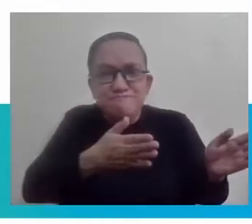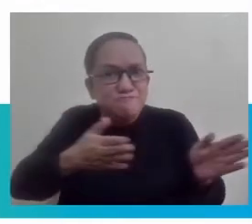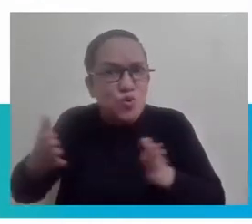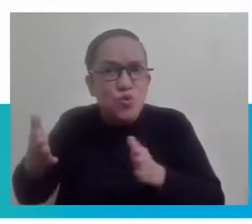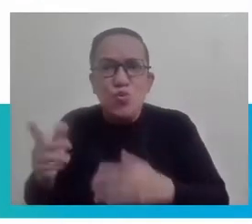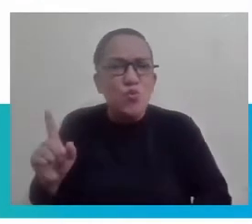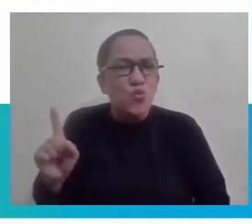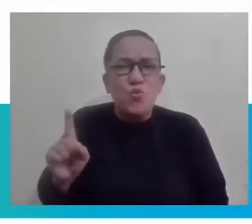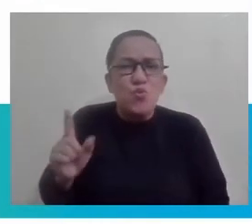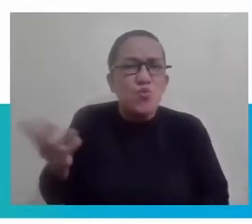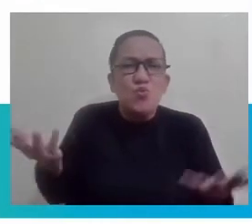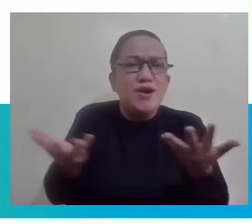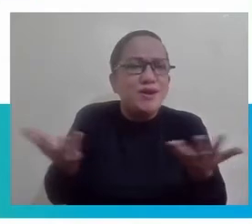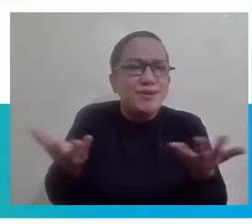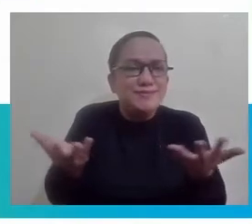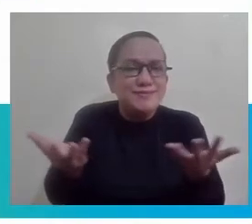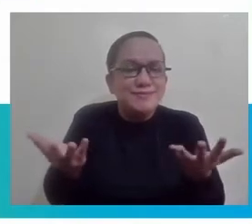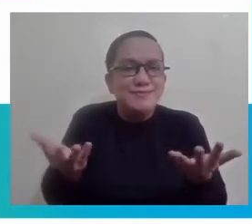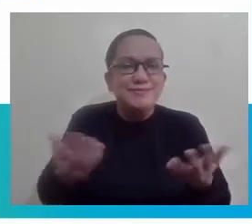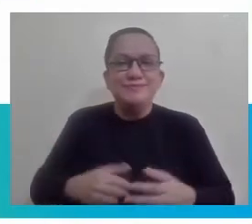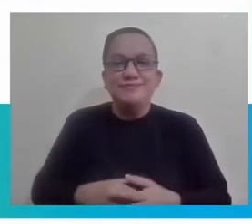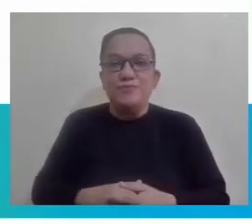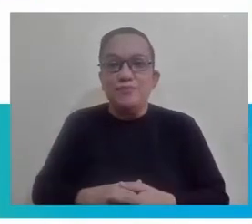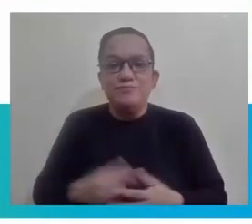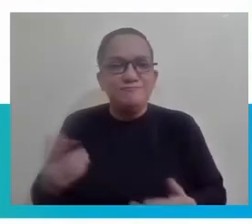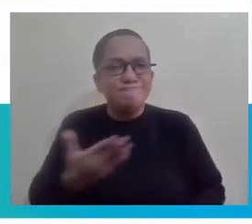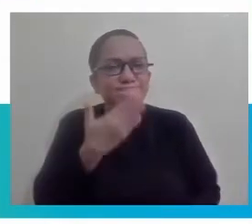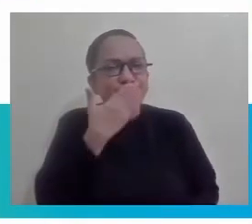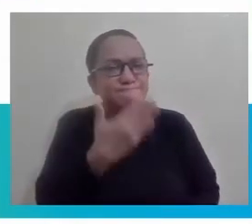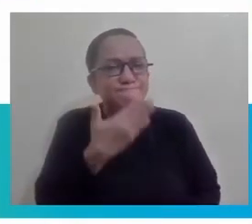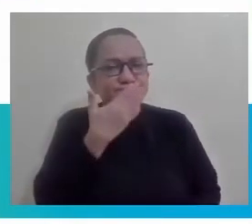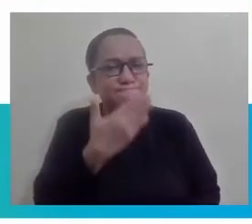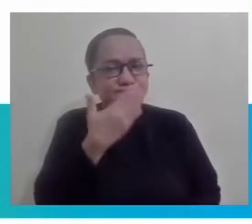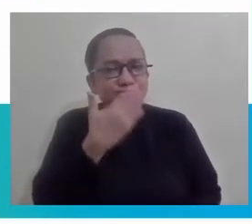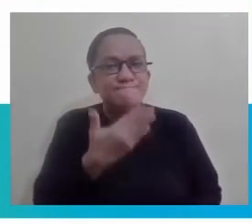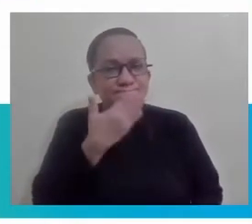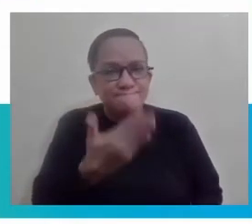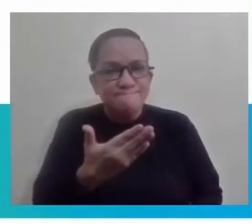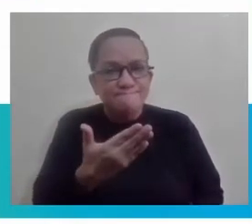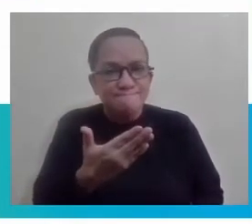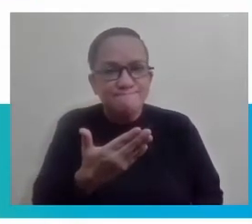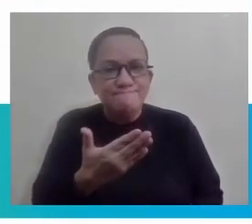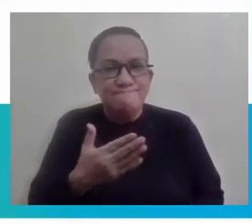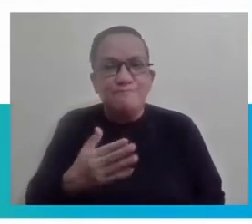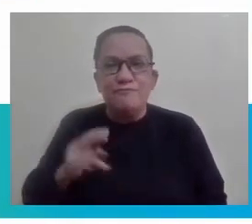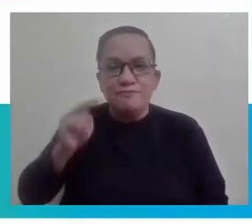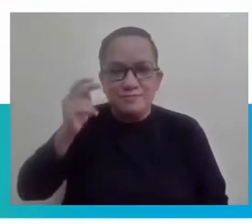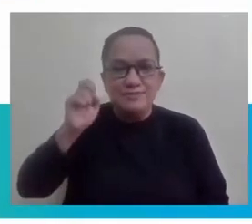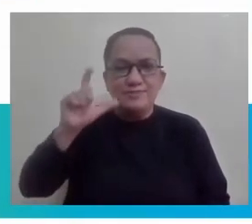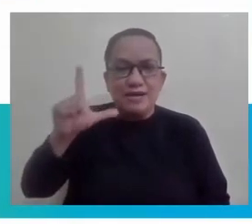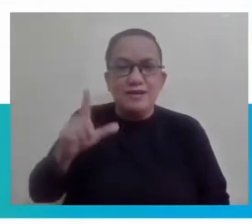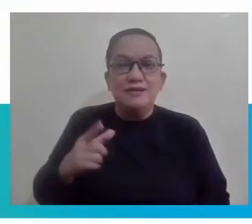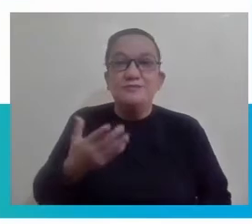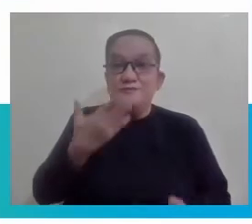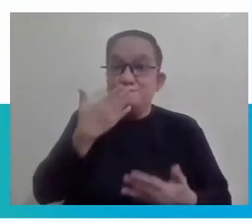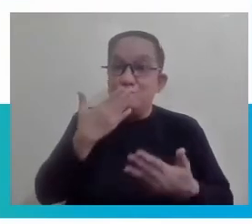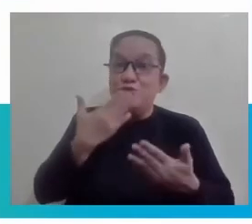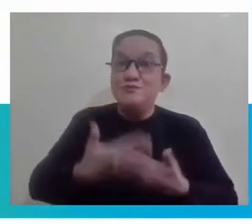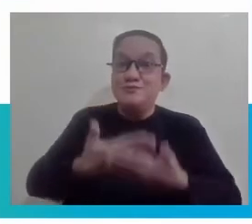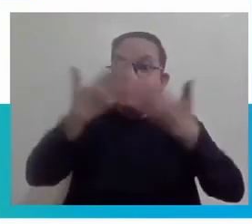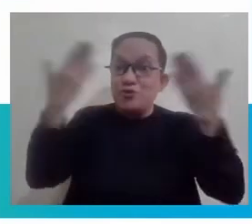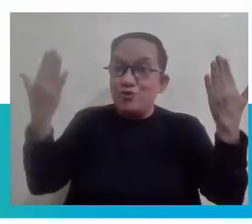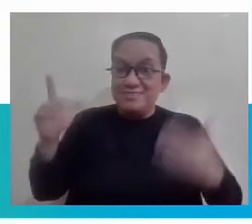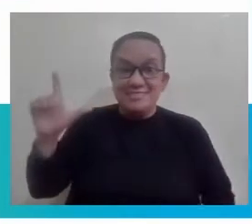Thank you. Thank you, Natalie, and good morning to you. Good morning to you all from Luxembourg. And thank you to Ingrid